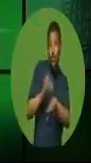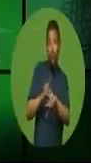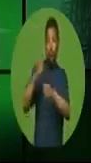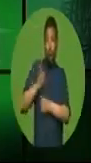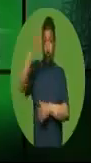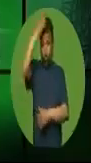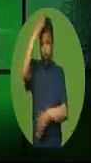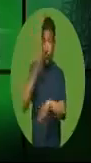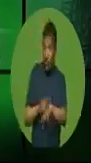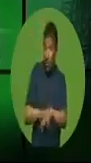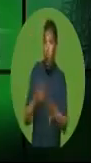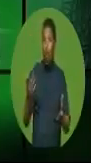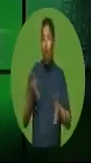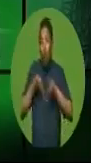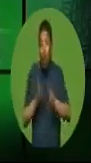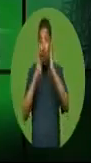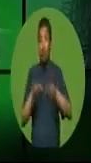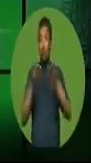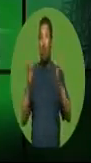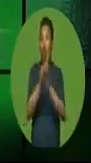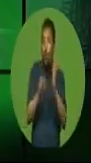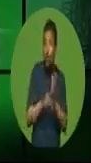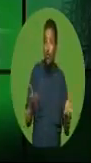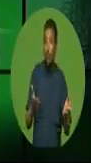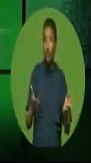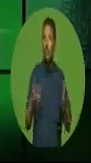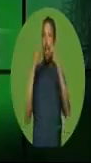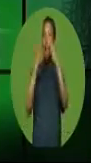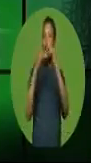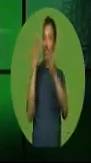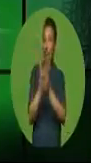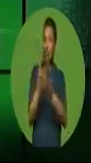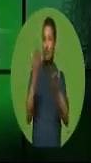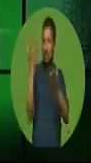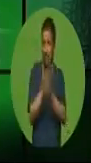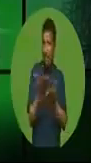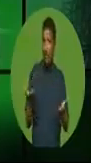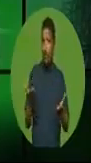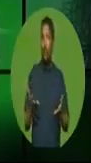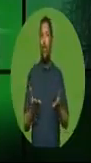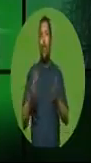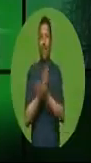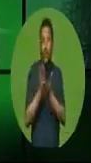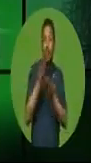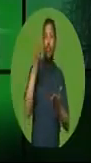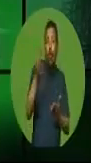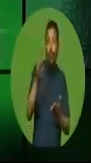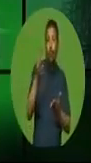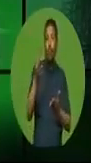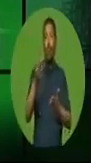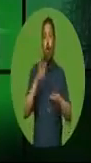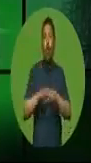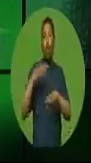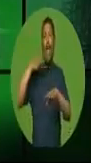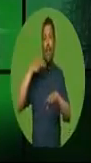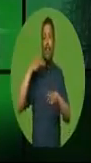regime, licensing policy aimed at limiting and restricting the participation of the